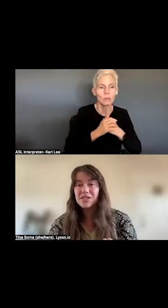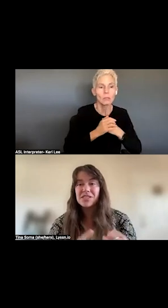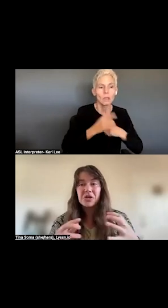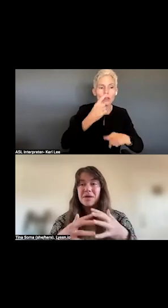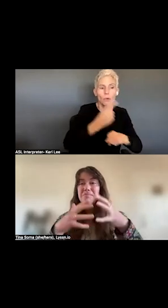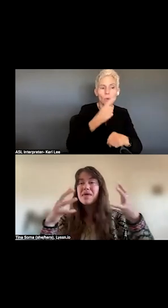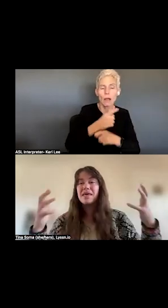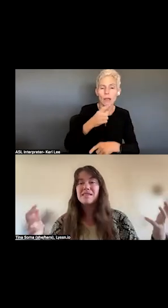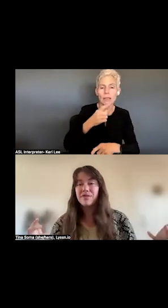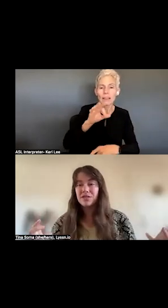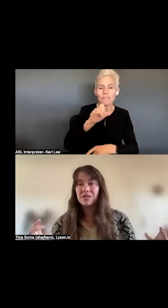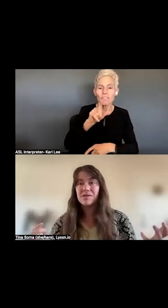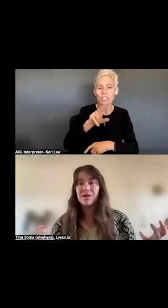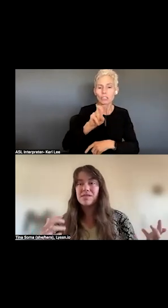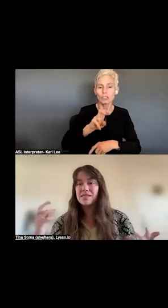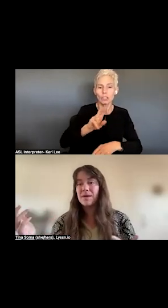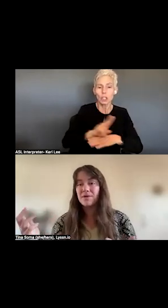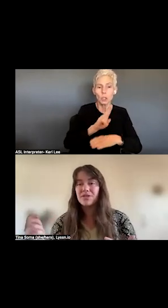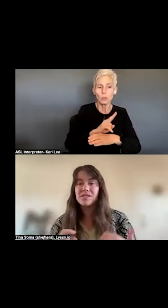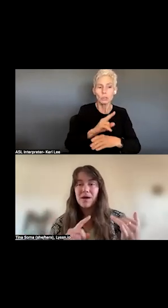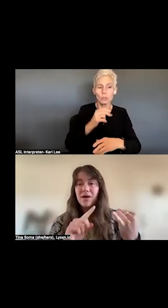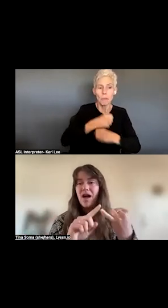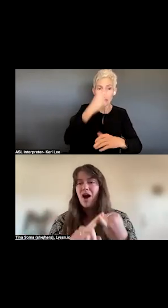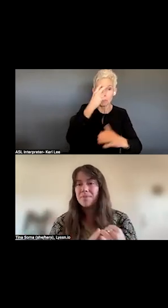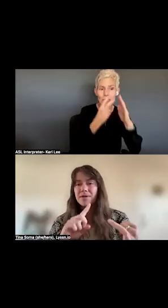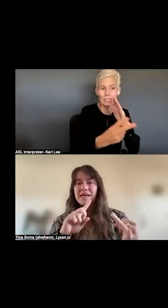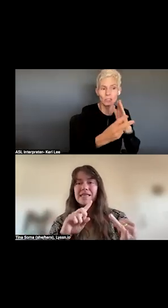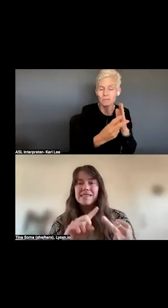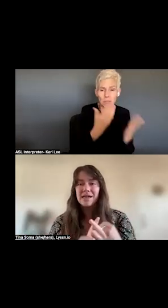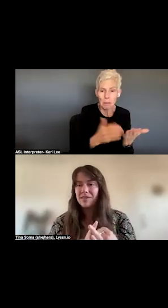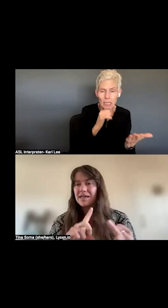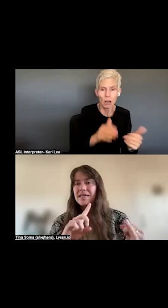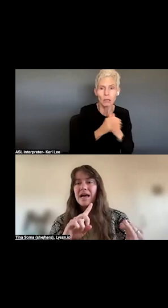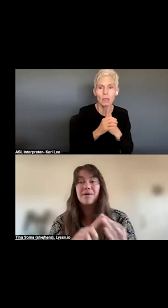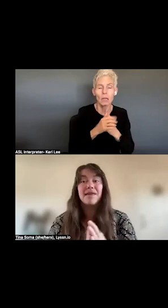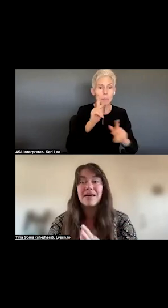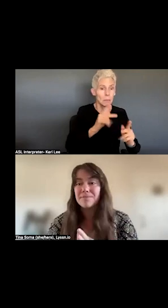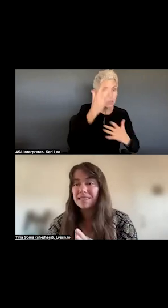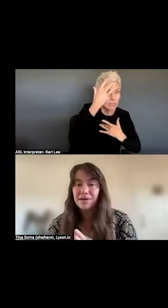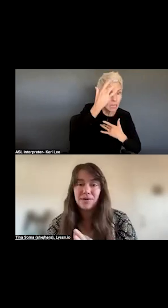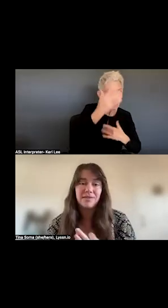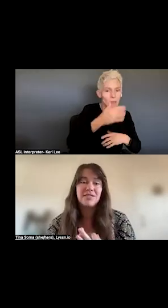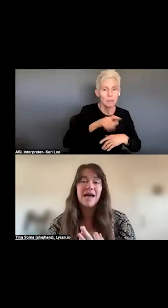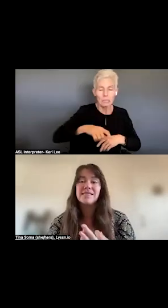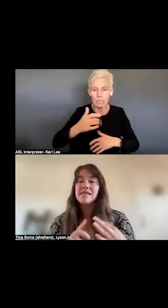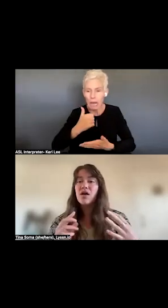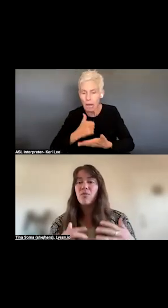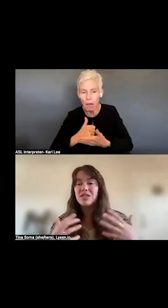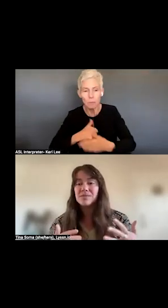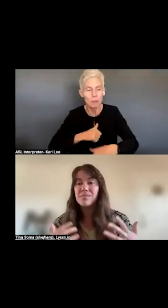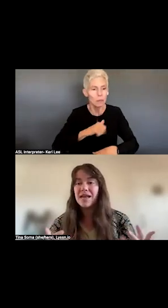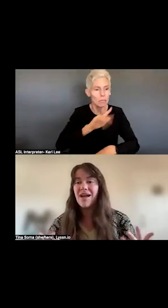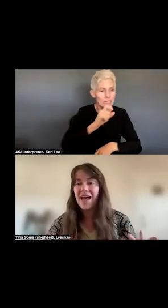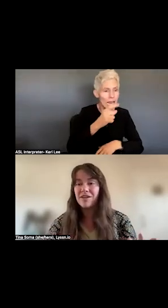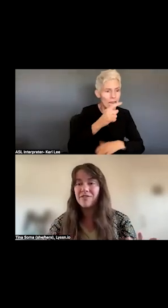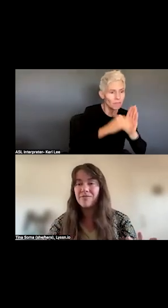make predictions. There could be millions of features that we're using to make predictions about, are people going to get sick? Are they going to need help? Are they going to be delinquent on their taxes? We